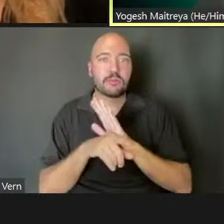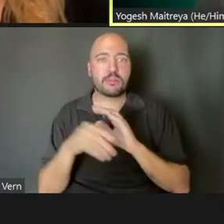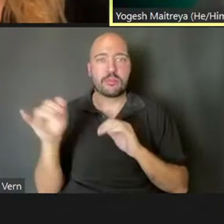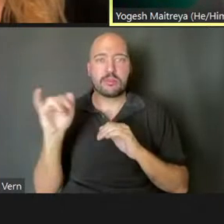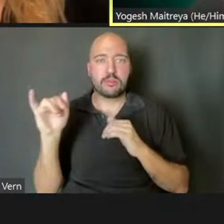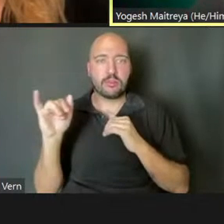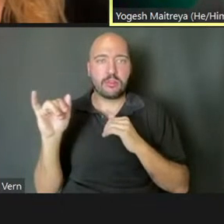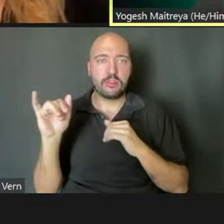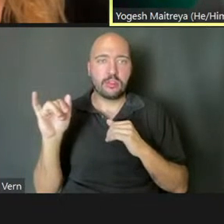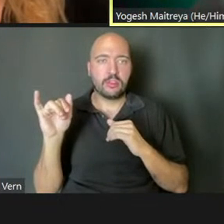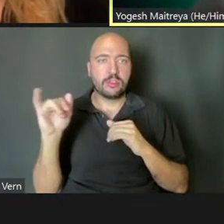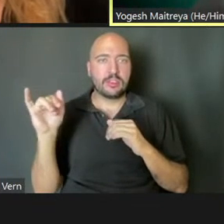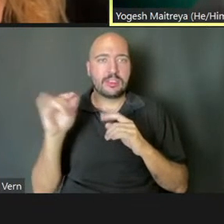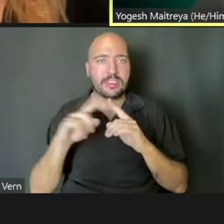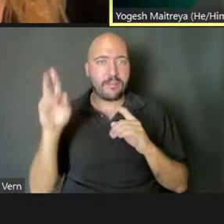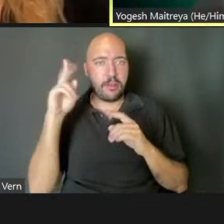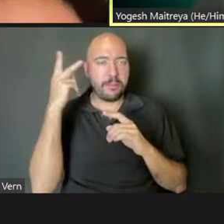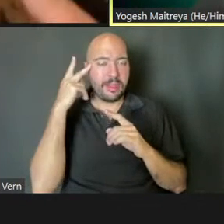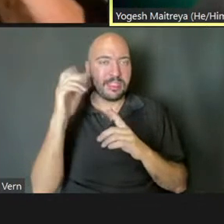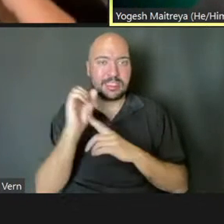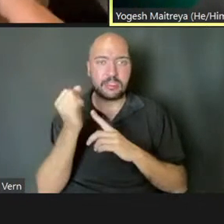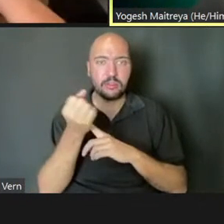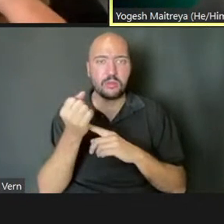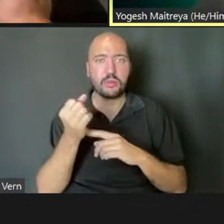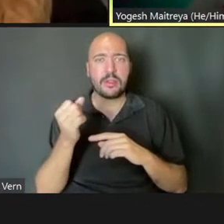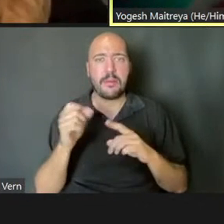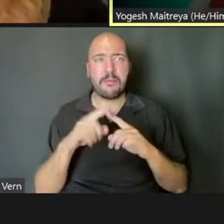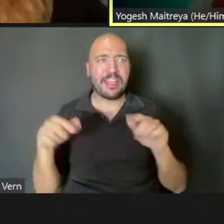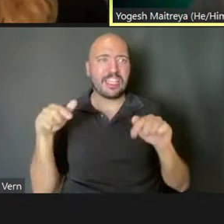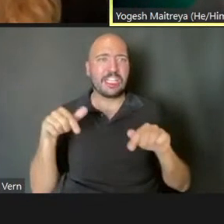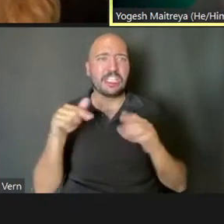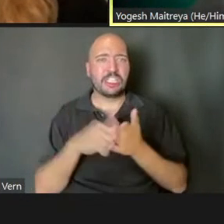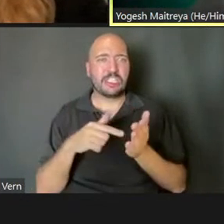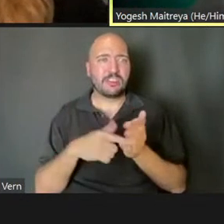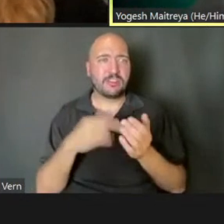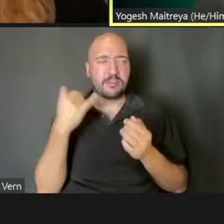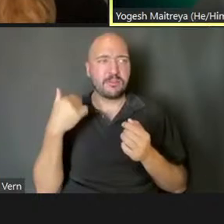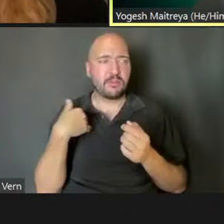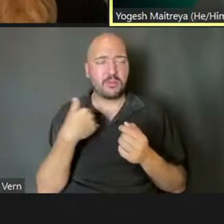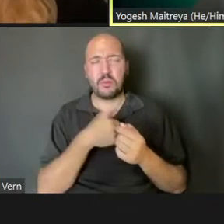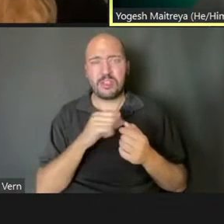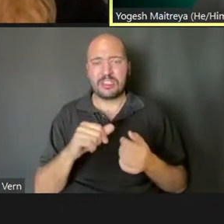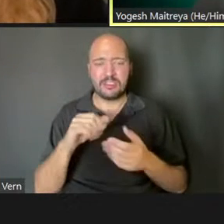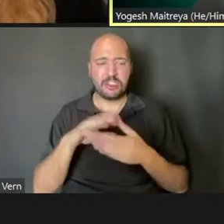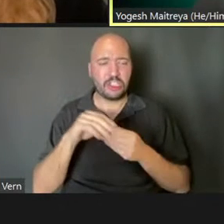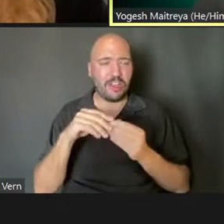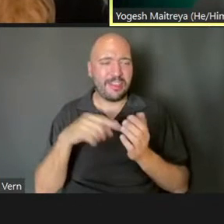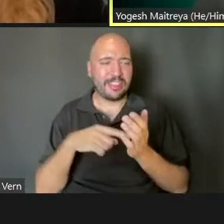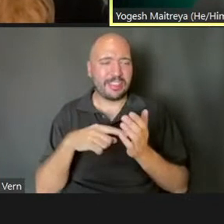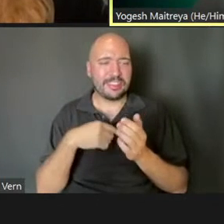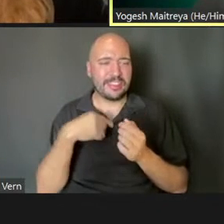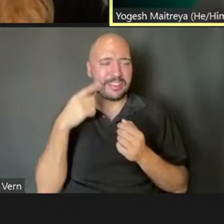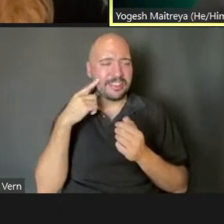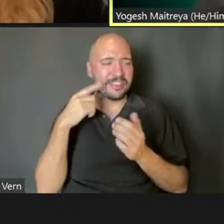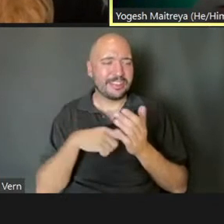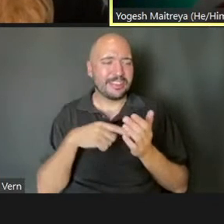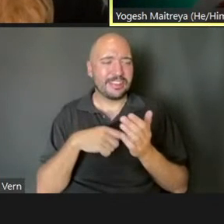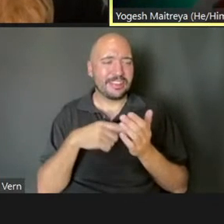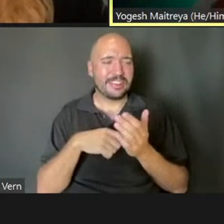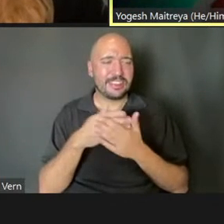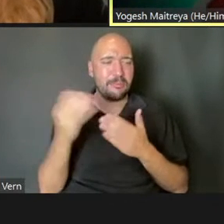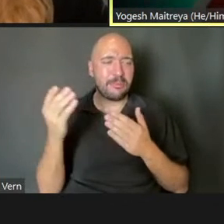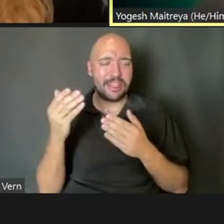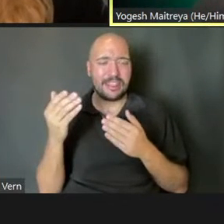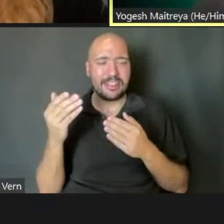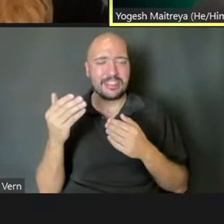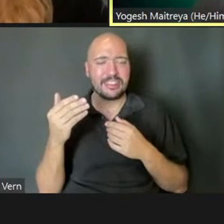also like different political situations. But then here, if we can talk this, I think that is something,